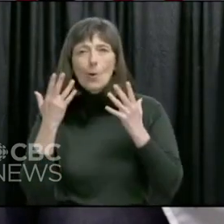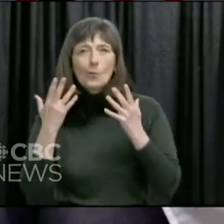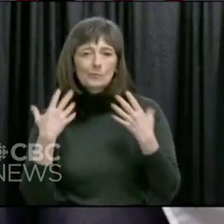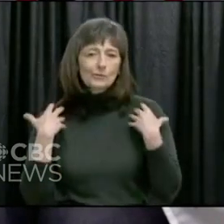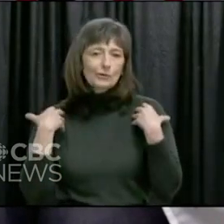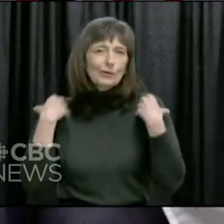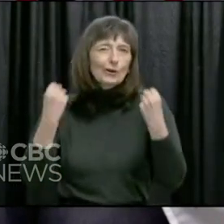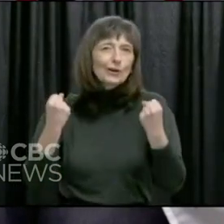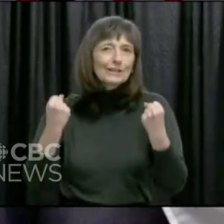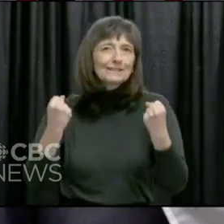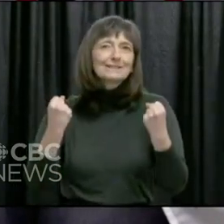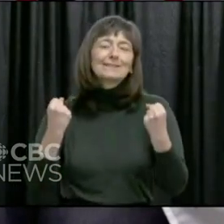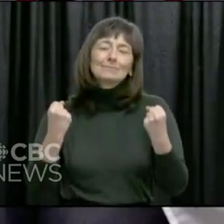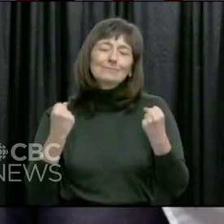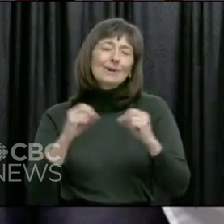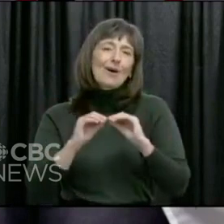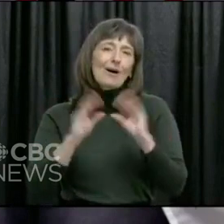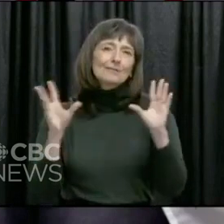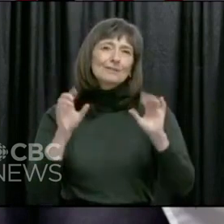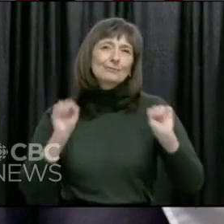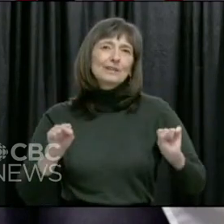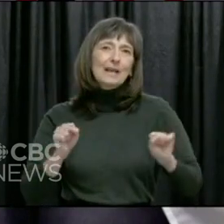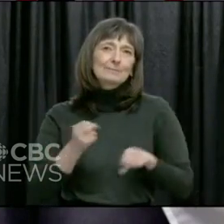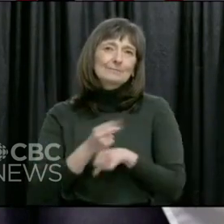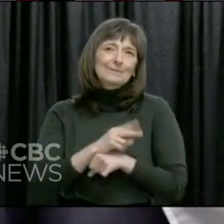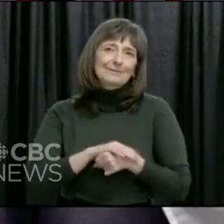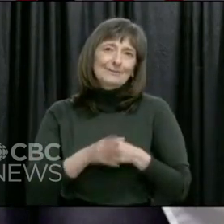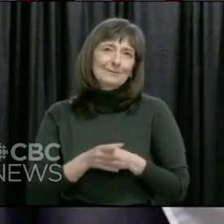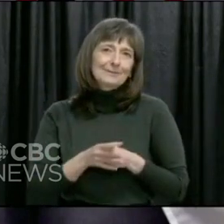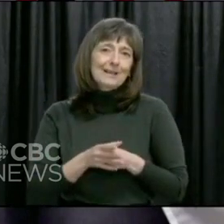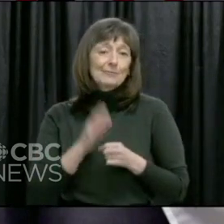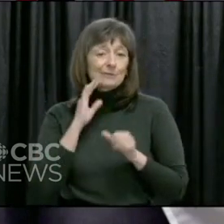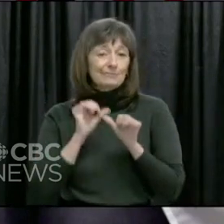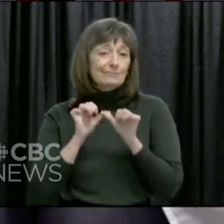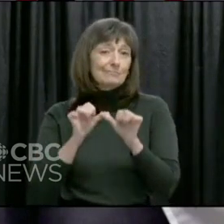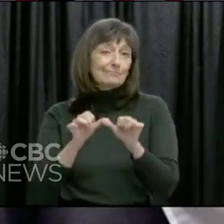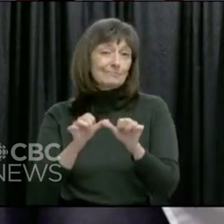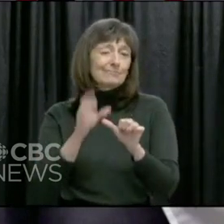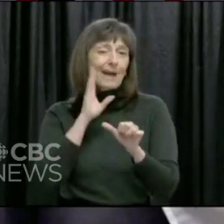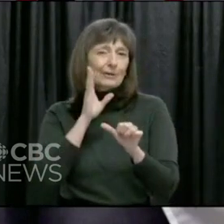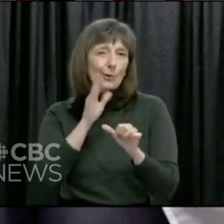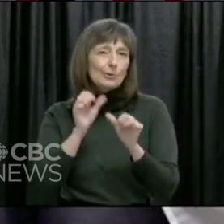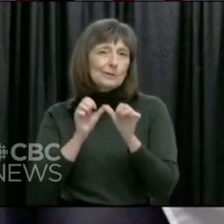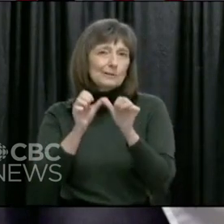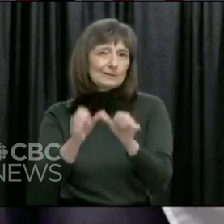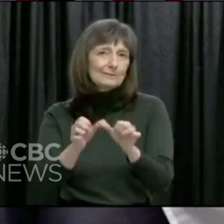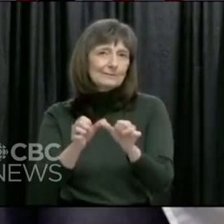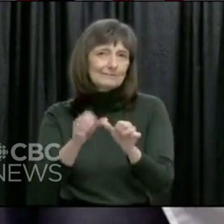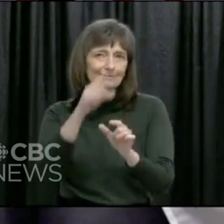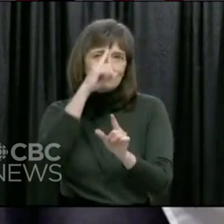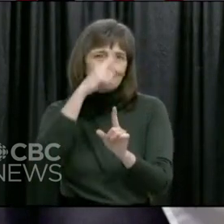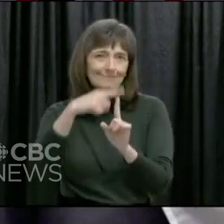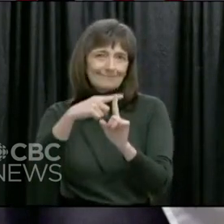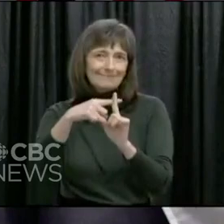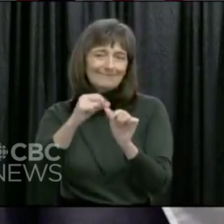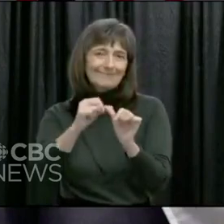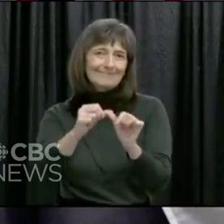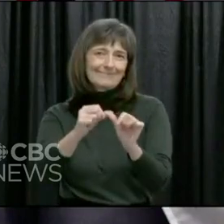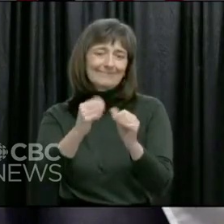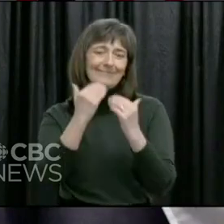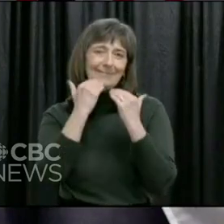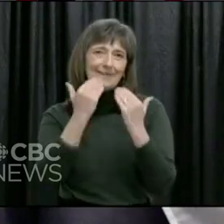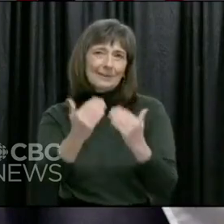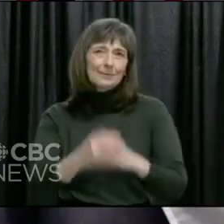pandemic. We have already come so far, and I know that together we will go to the distance. Hold fast, Newfoundland and Labrador. Thank you.